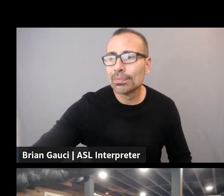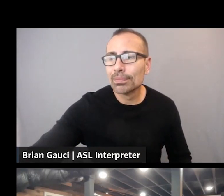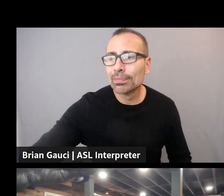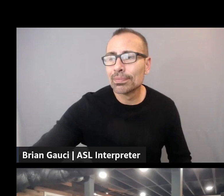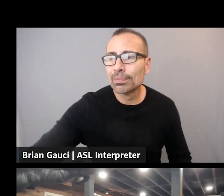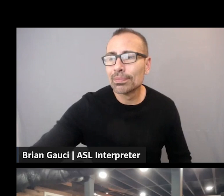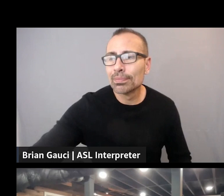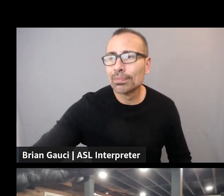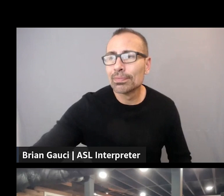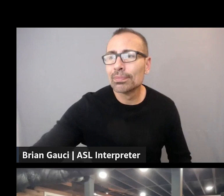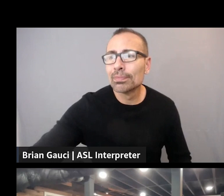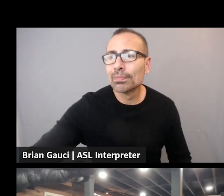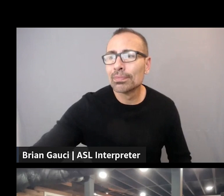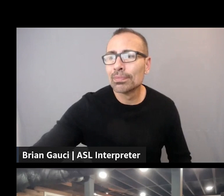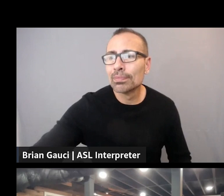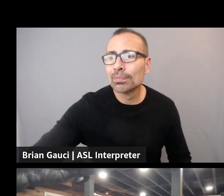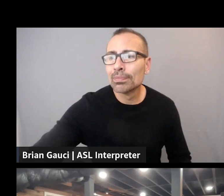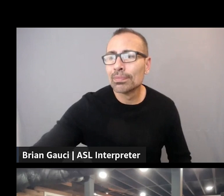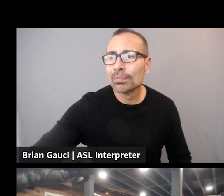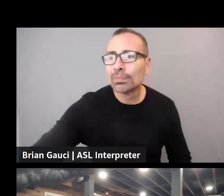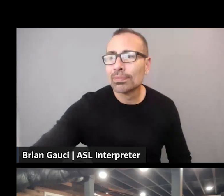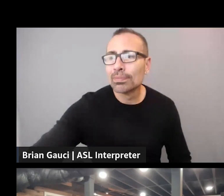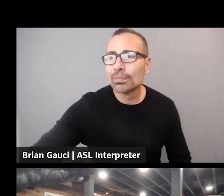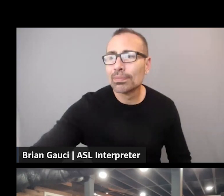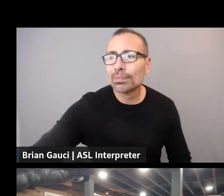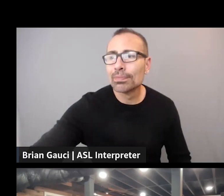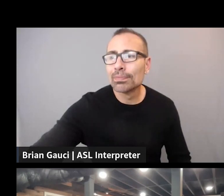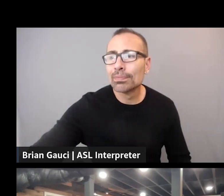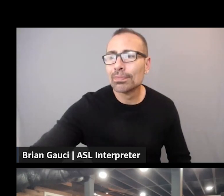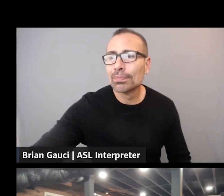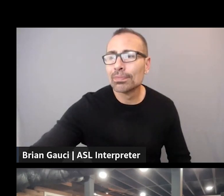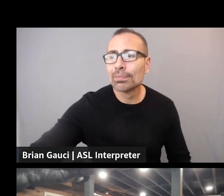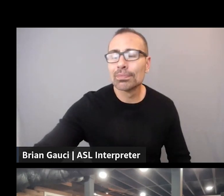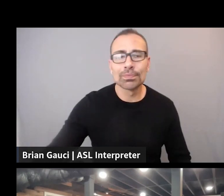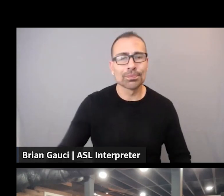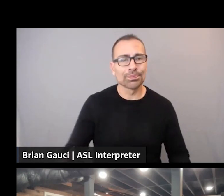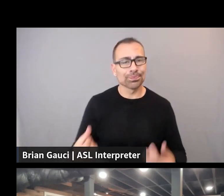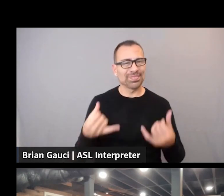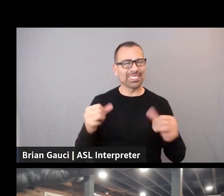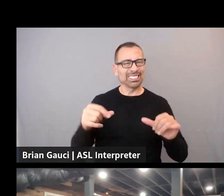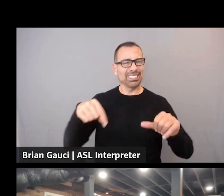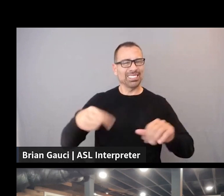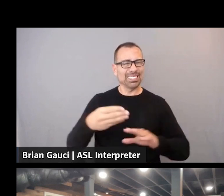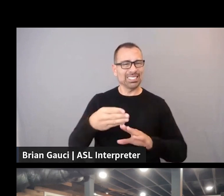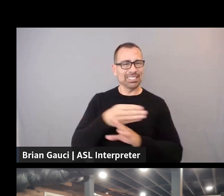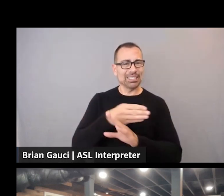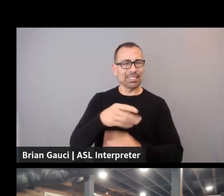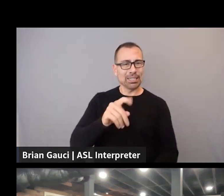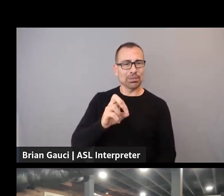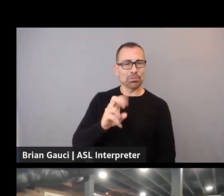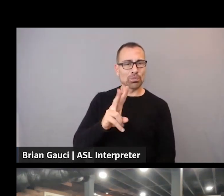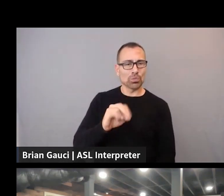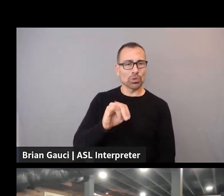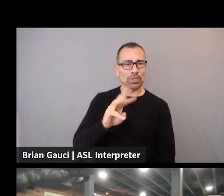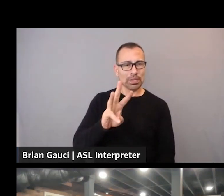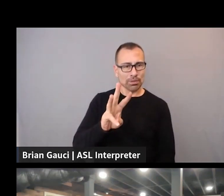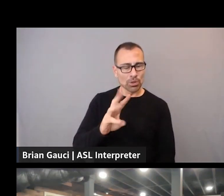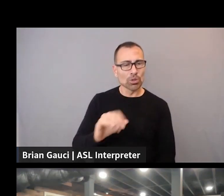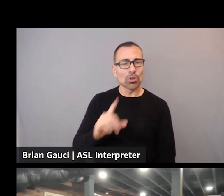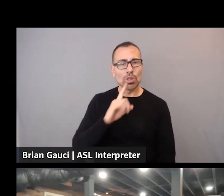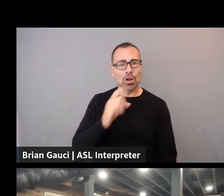in preview, and there's a lot more features that we are adding, and a lot more capabilities that we are adding to